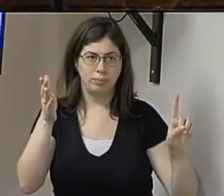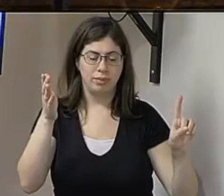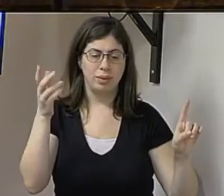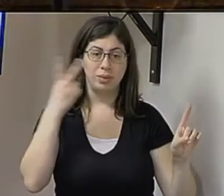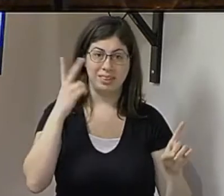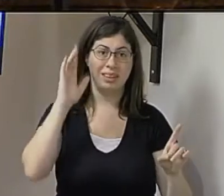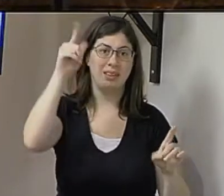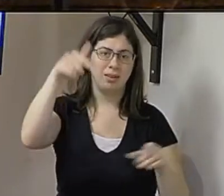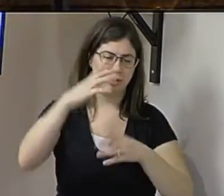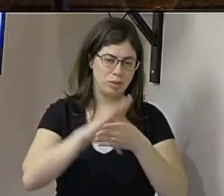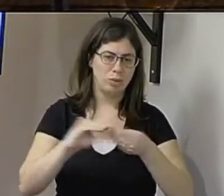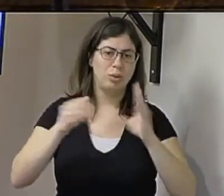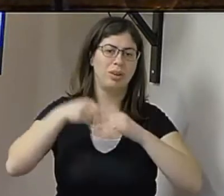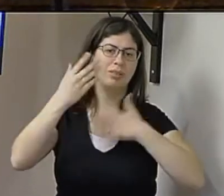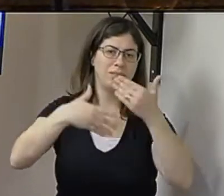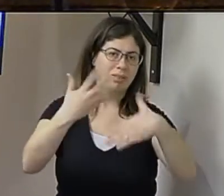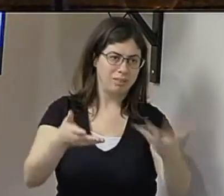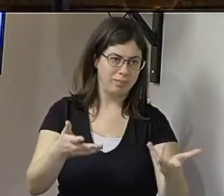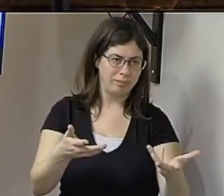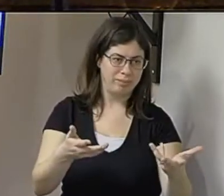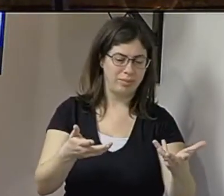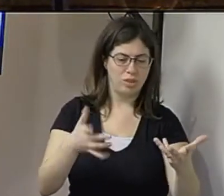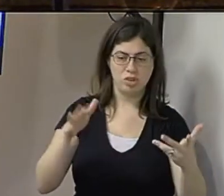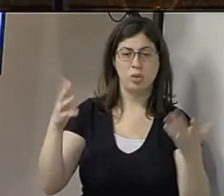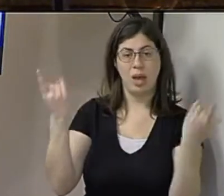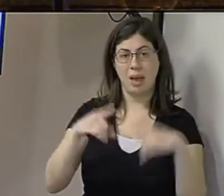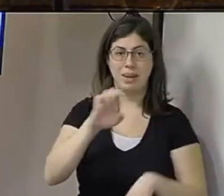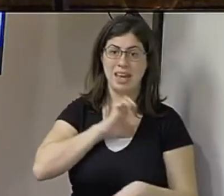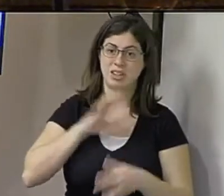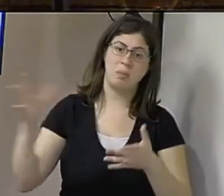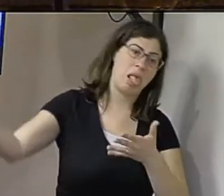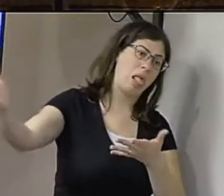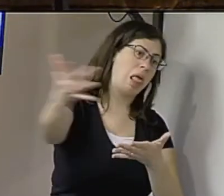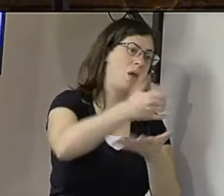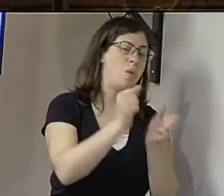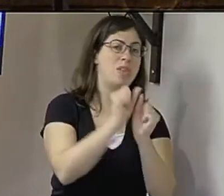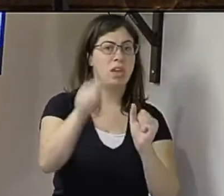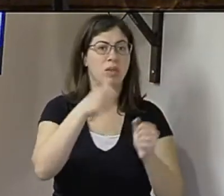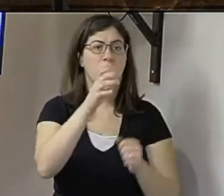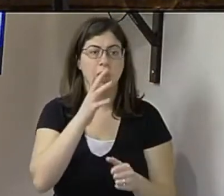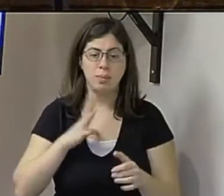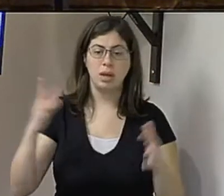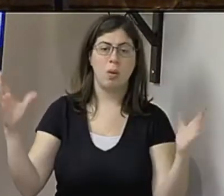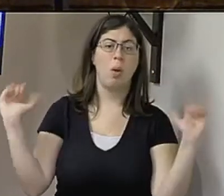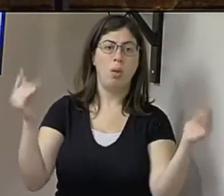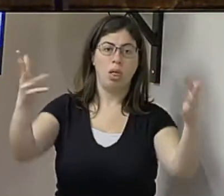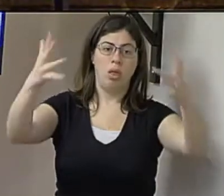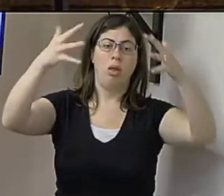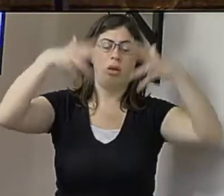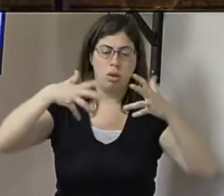story unfolds. So she gets collected kind of with this whole collection, and these women are brought into the court. They're